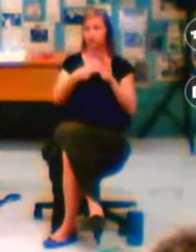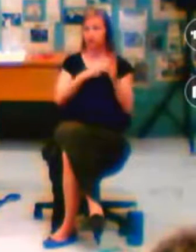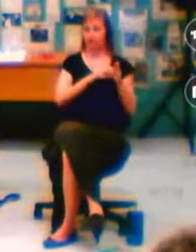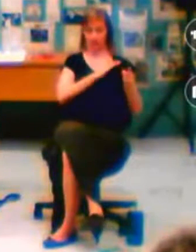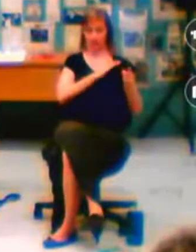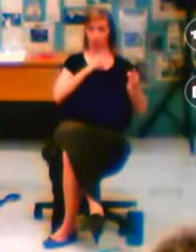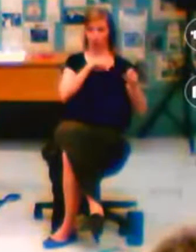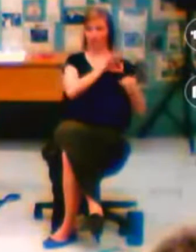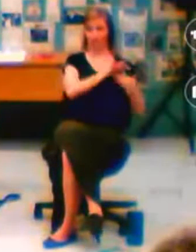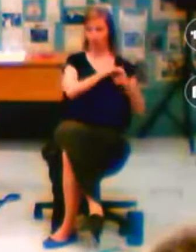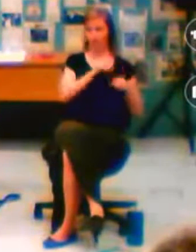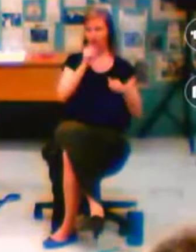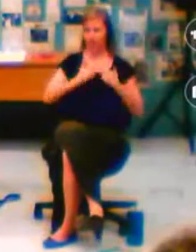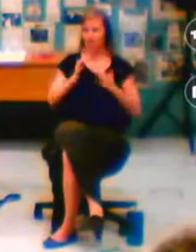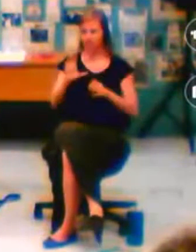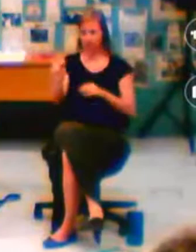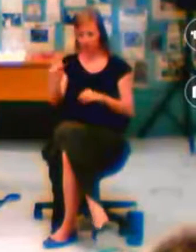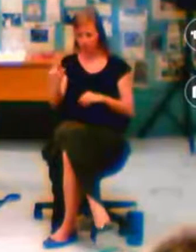understand in reading how it